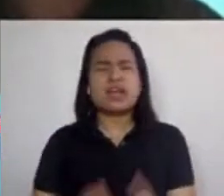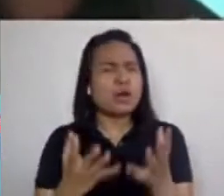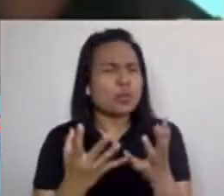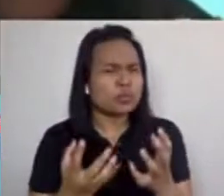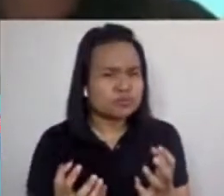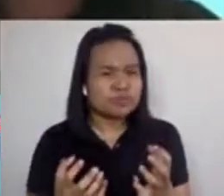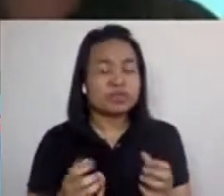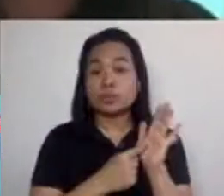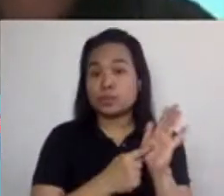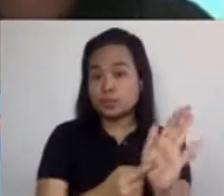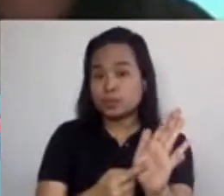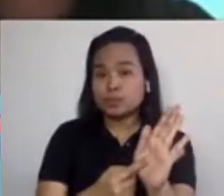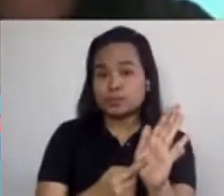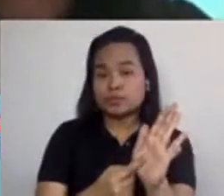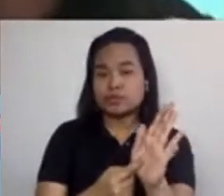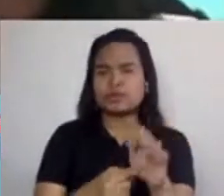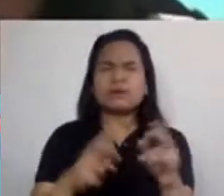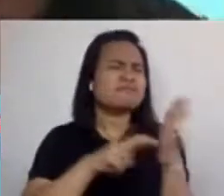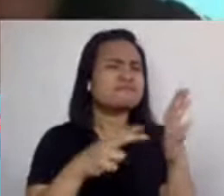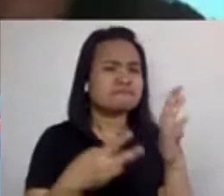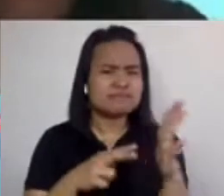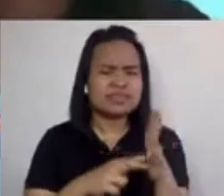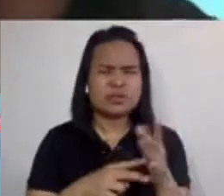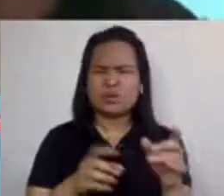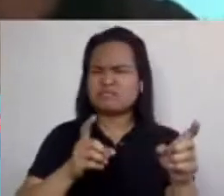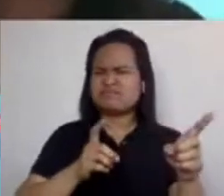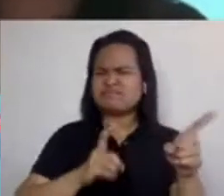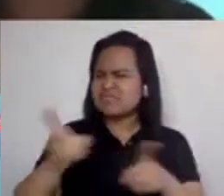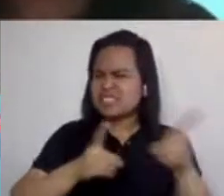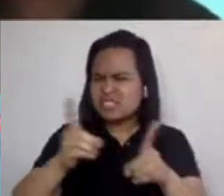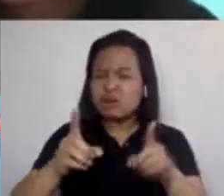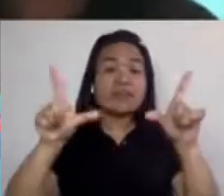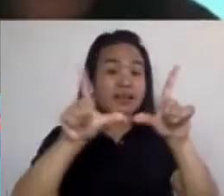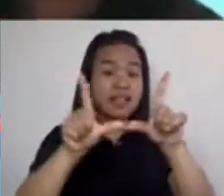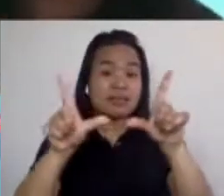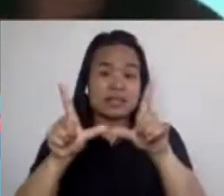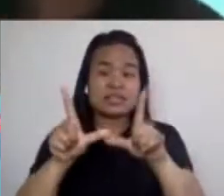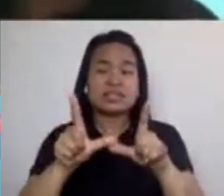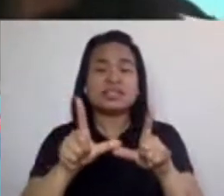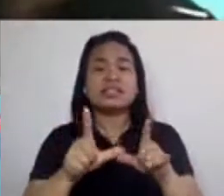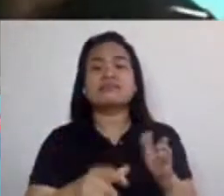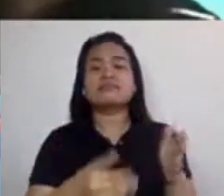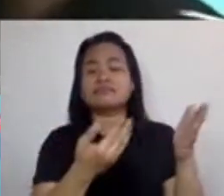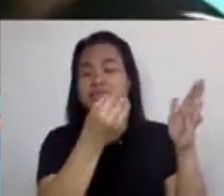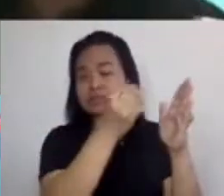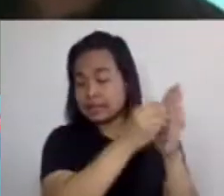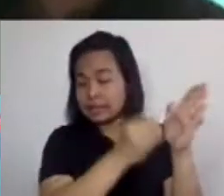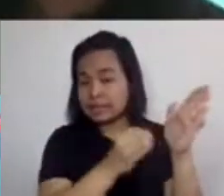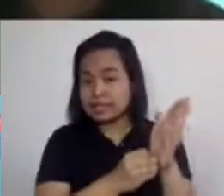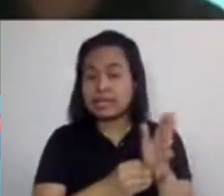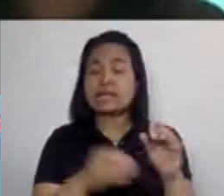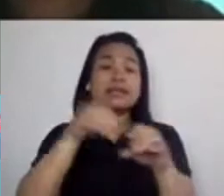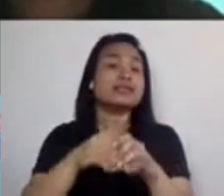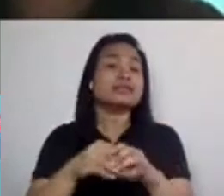the meaning or the descriptors of those levels that is indicated here on our objective number 1.